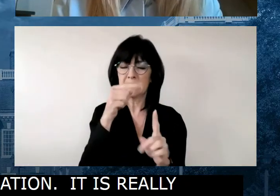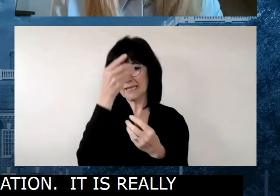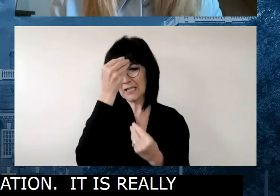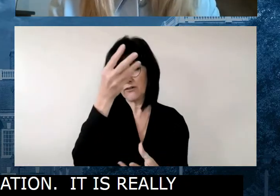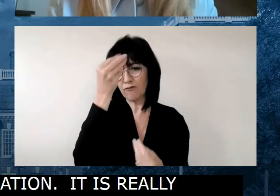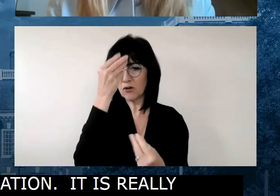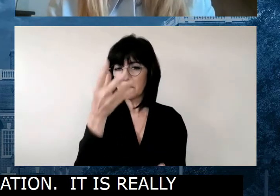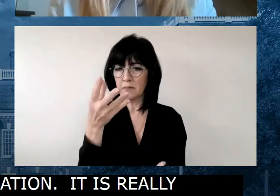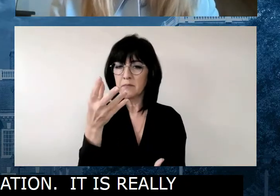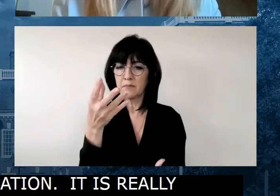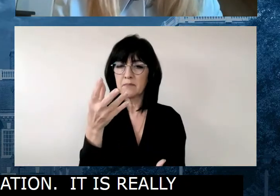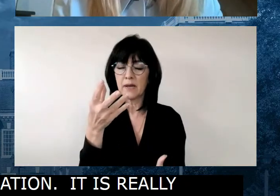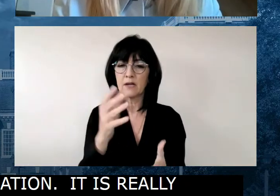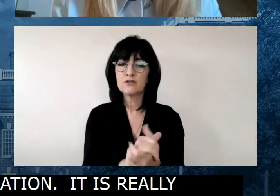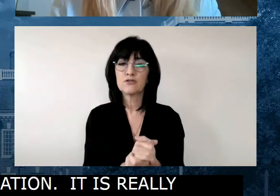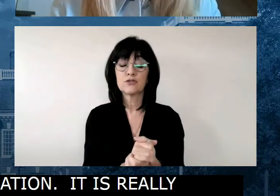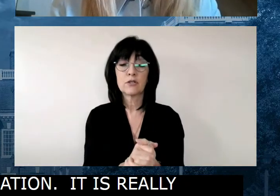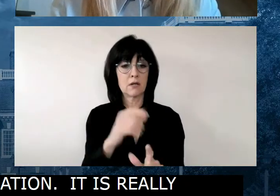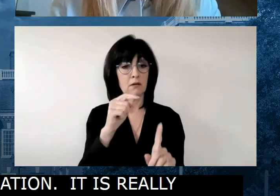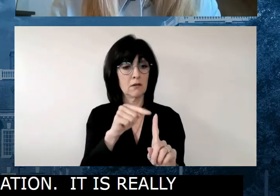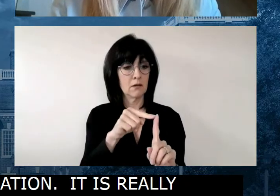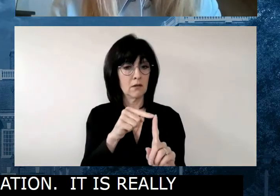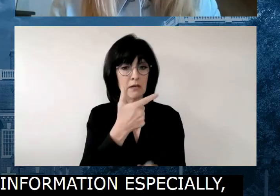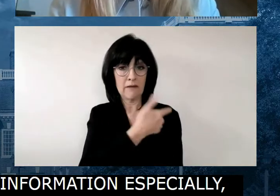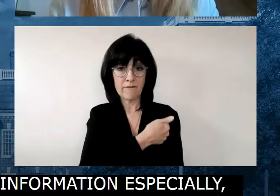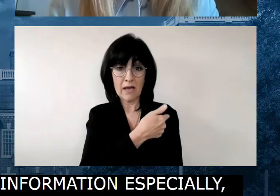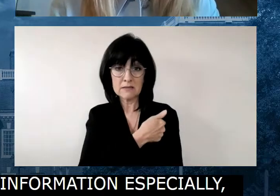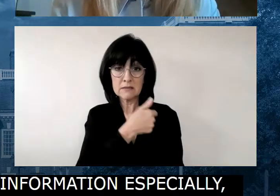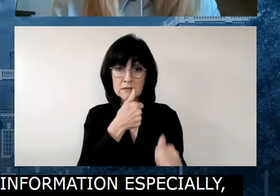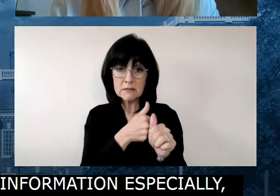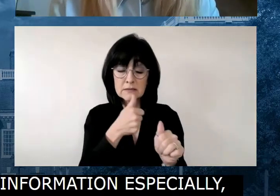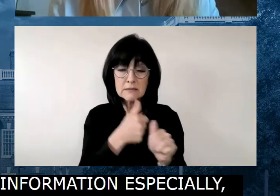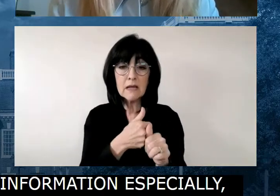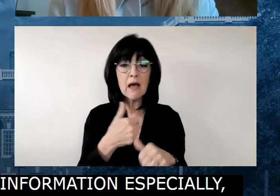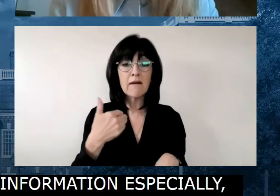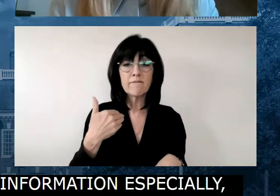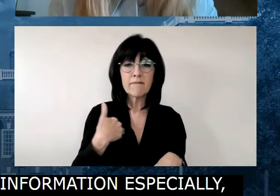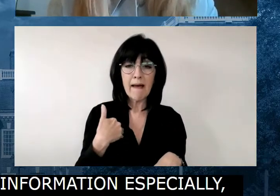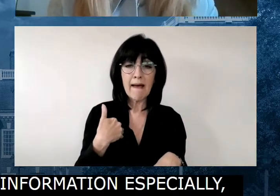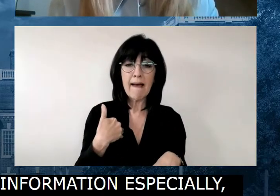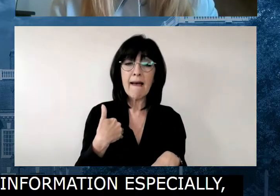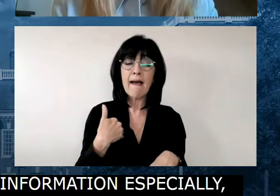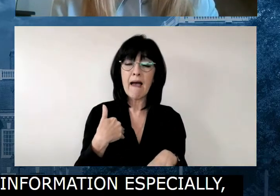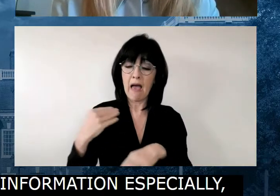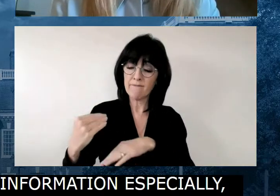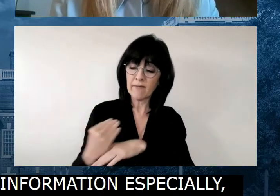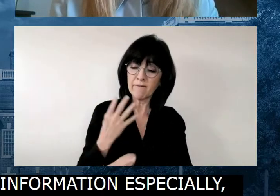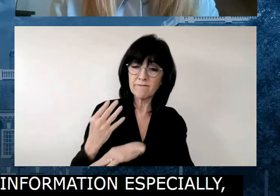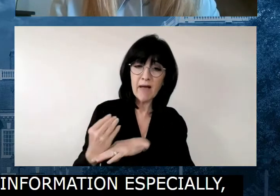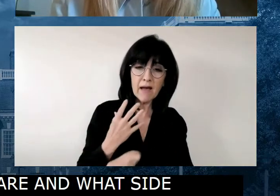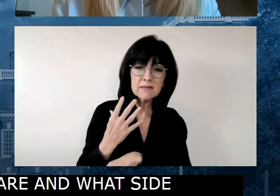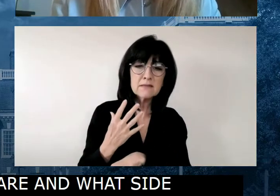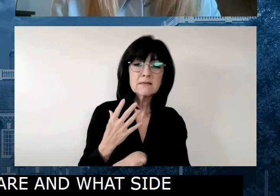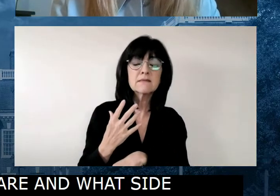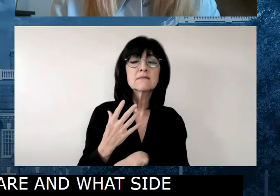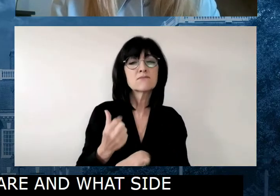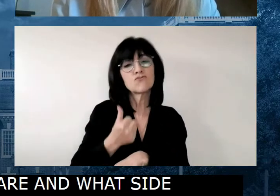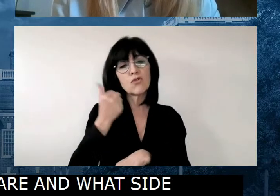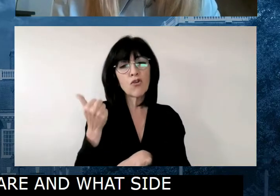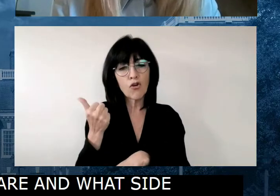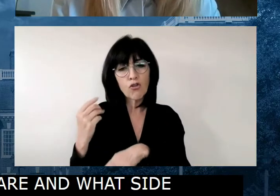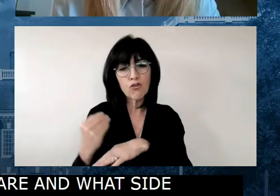especially around how effective the vaccines are and what side effects have been found. And the great news is these vaccines